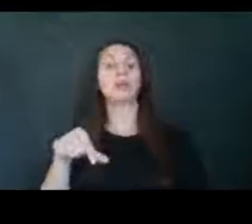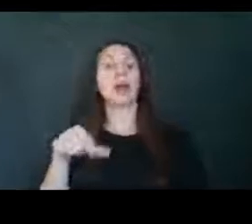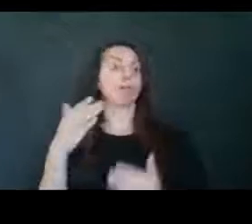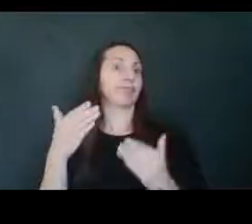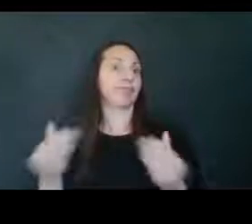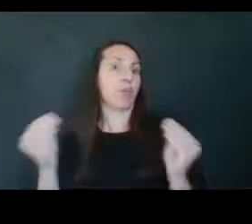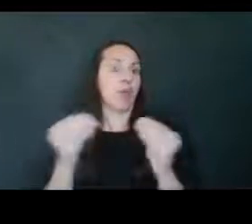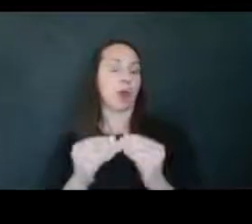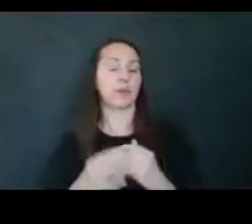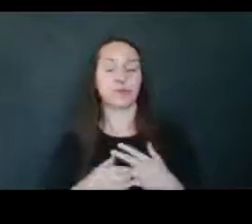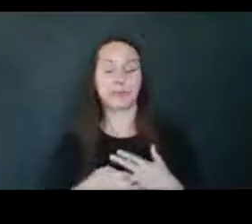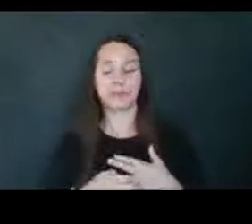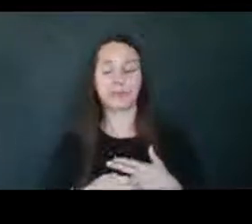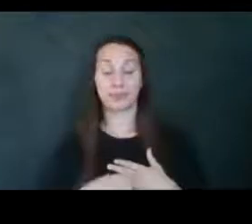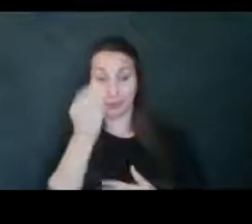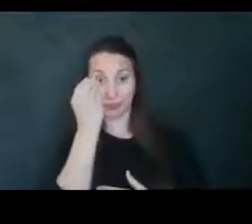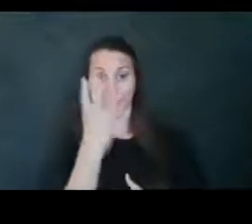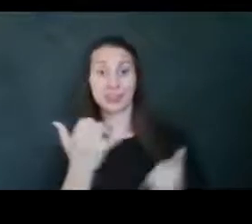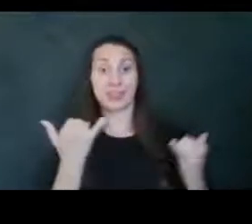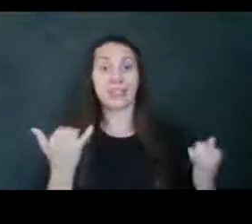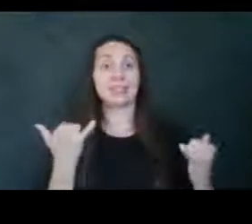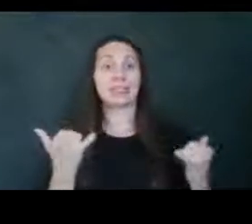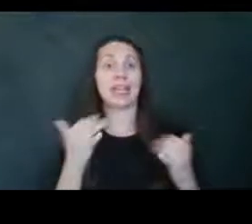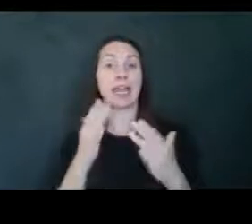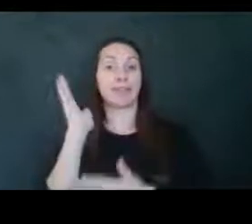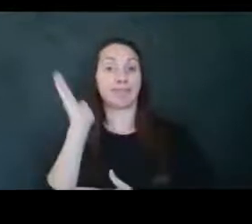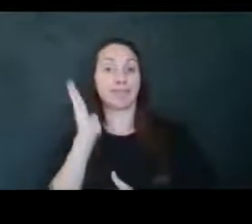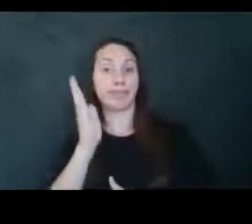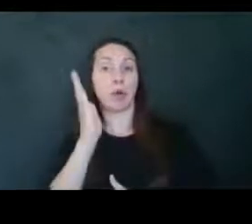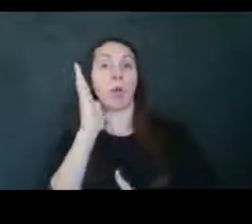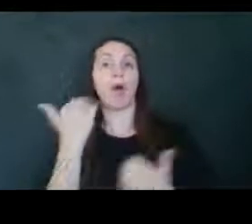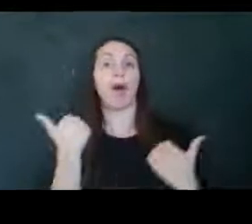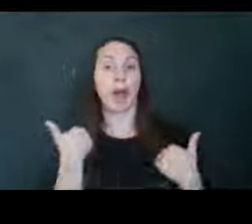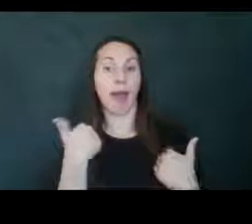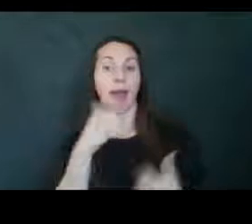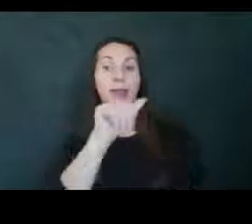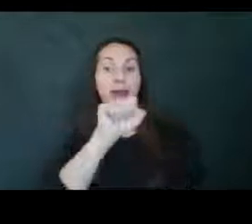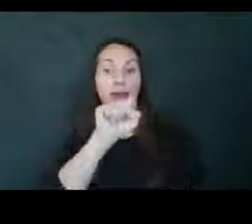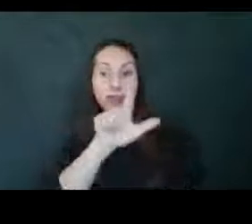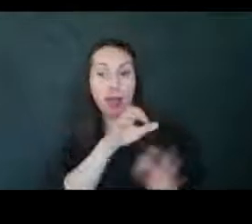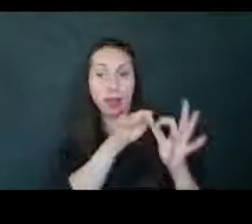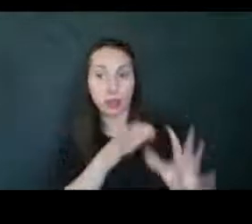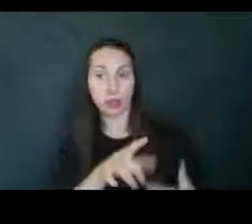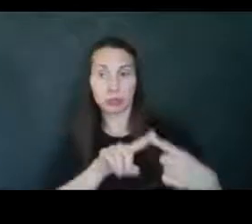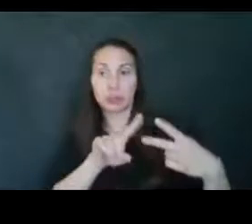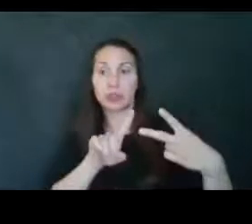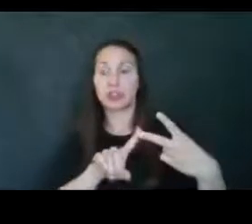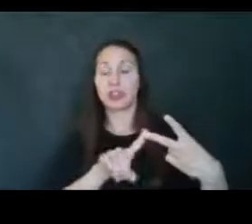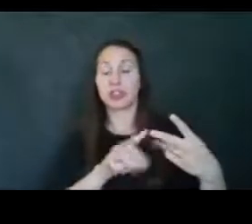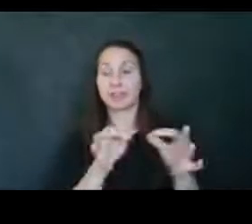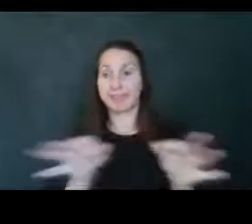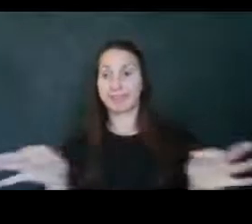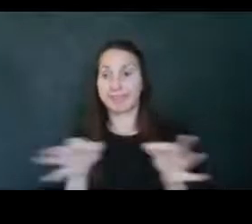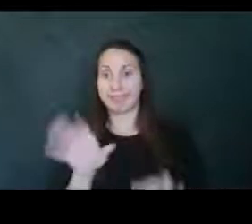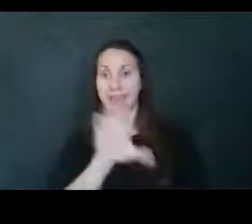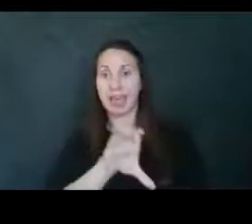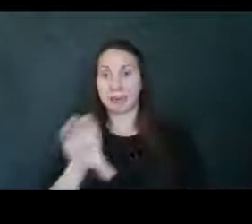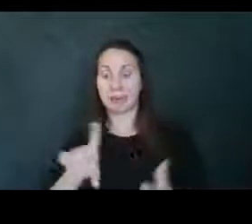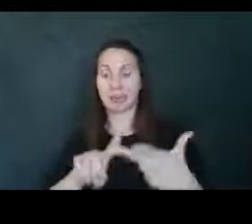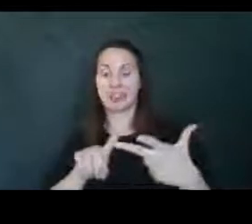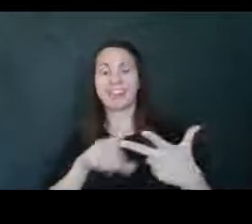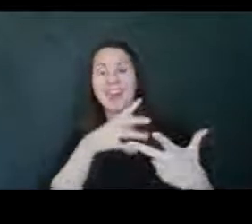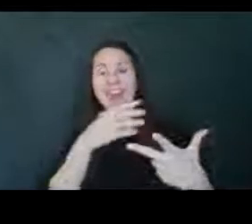fully accessible with American Sign Language interpreter, live captioning, and screen reader. Please keep